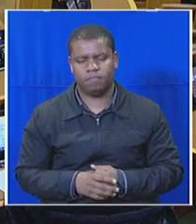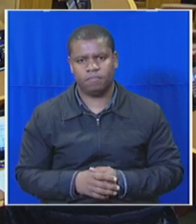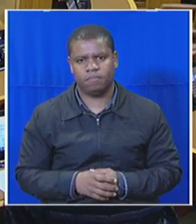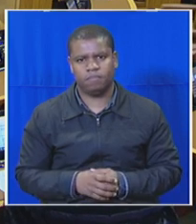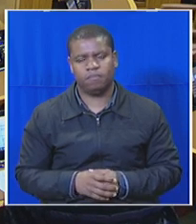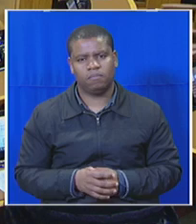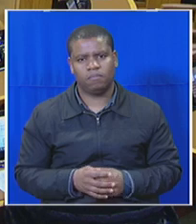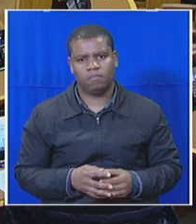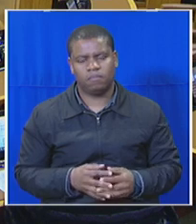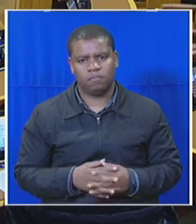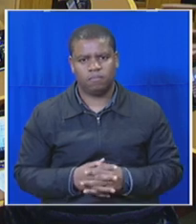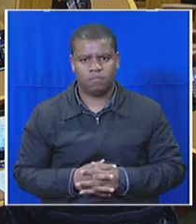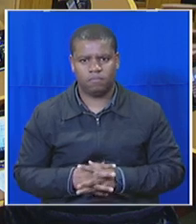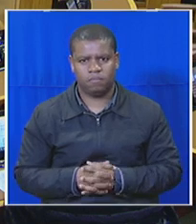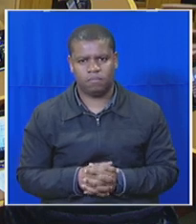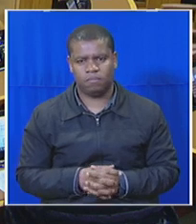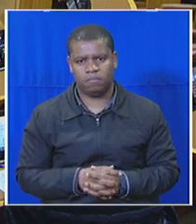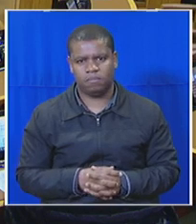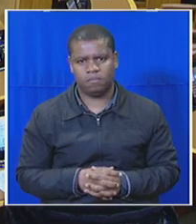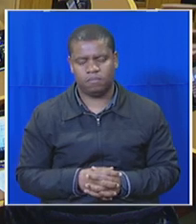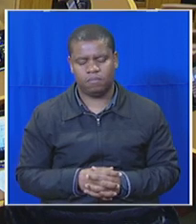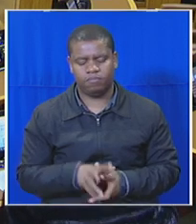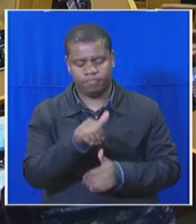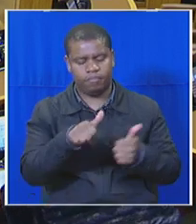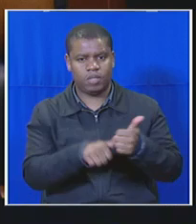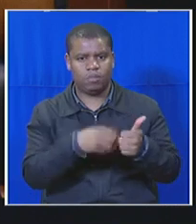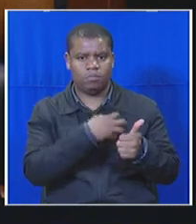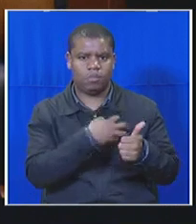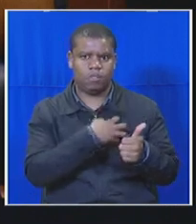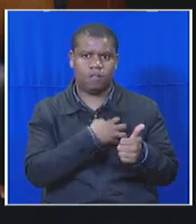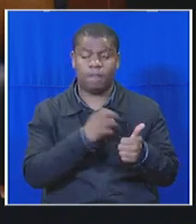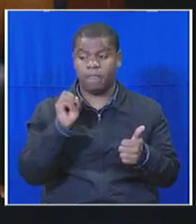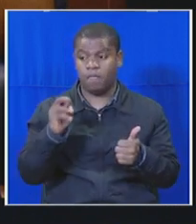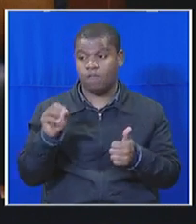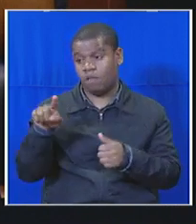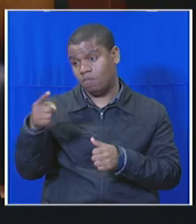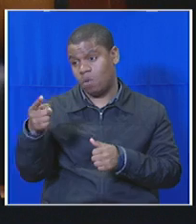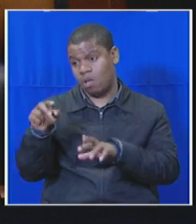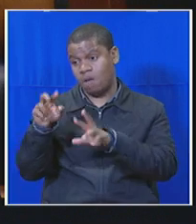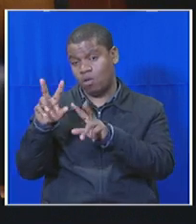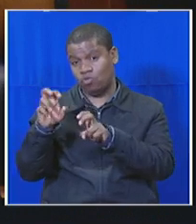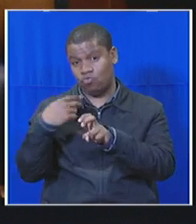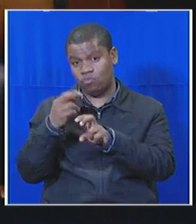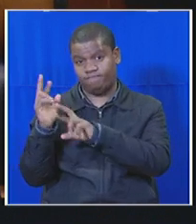might. Yes. Honourable Deputy Minister, only if you are responding to a different matter.